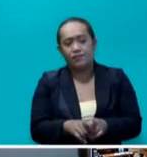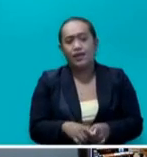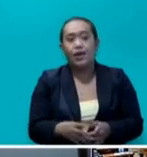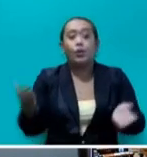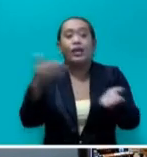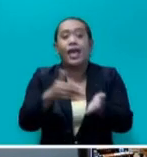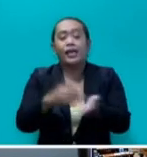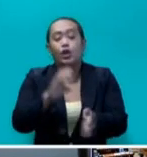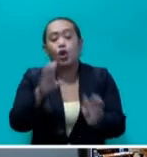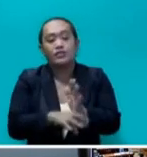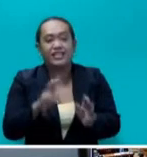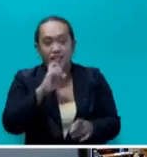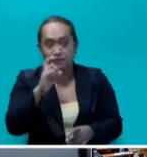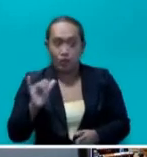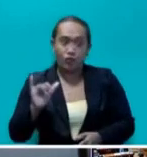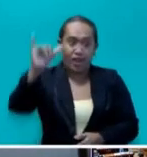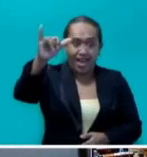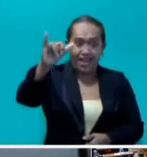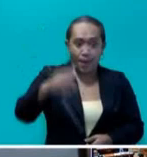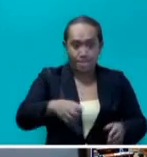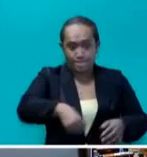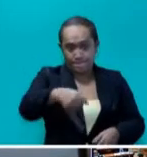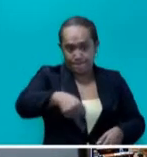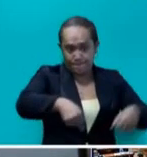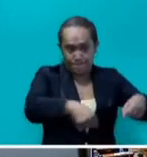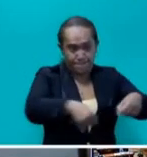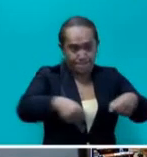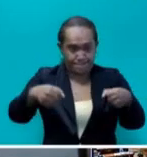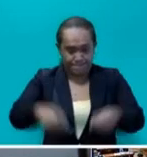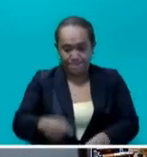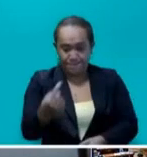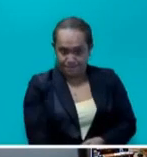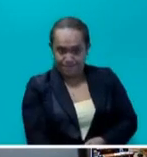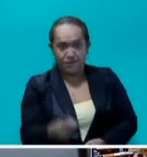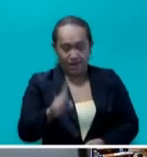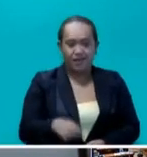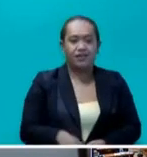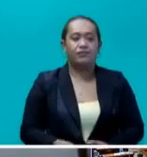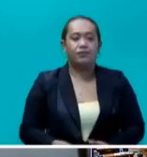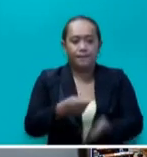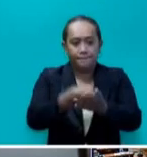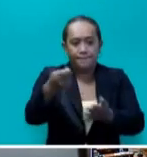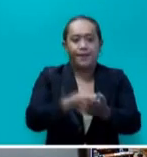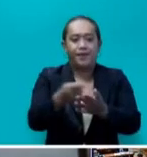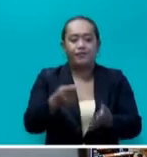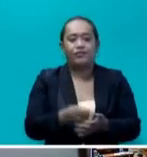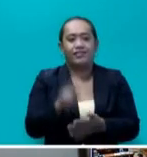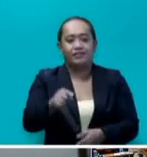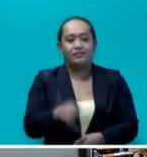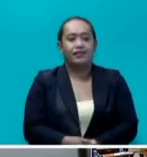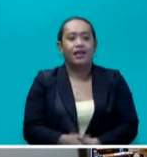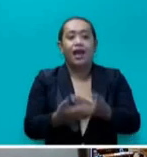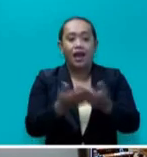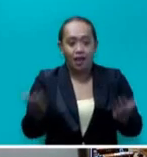value not exceeding $2,000 for bona fide passengers disembarking in Fiji. 12, introduction of crew allowance